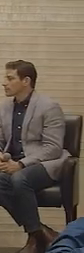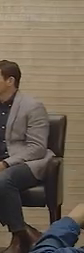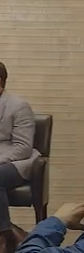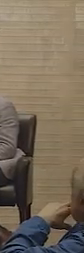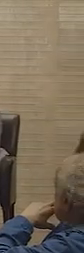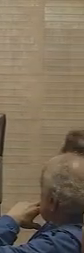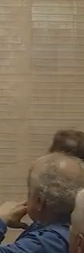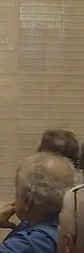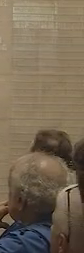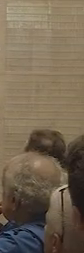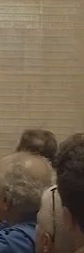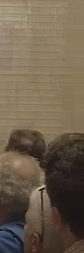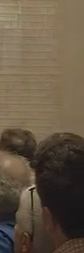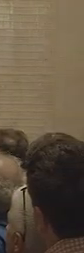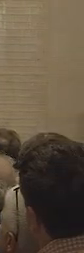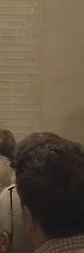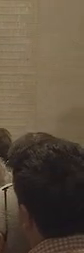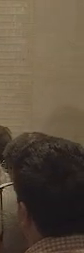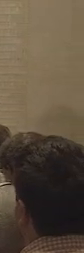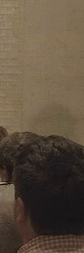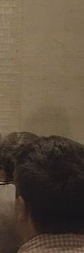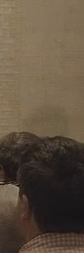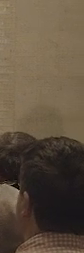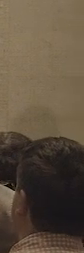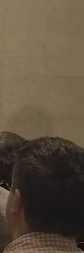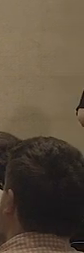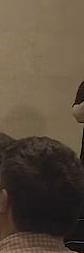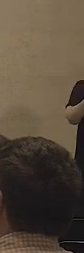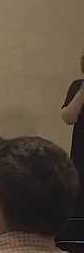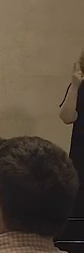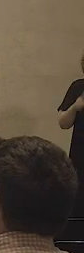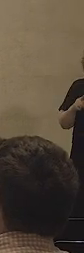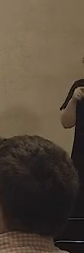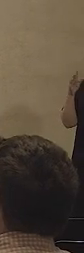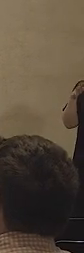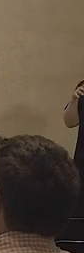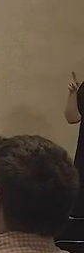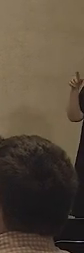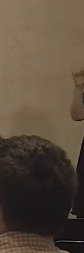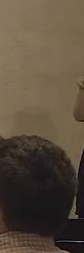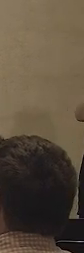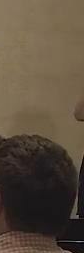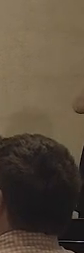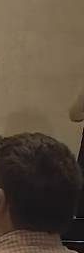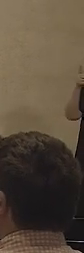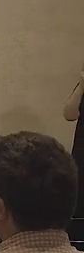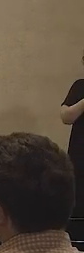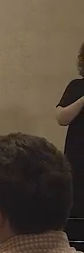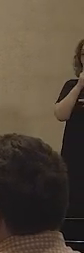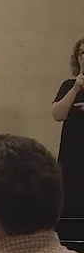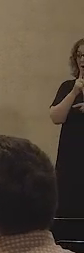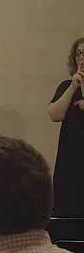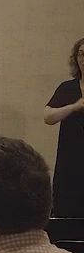the everyday violence and shootings of, you know, on a much smaller scale, those are unfortunately a